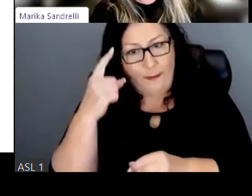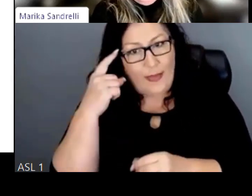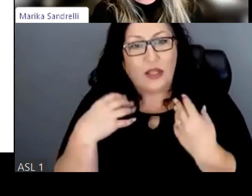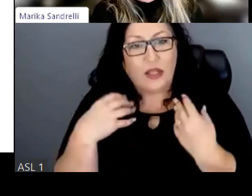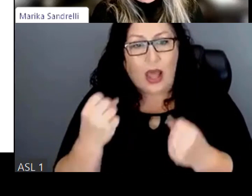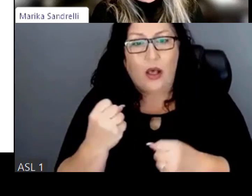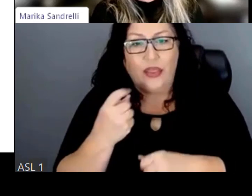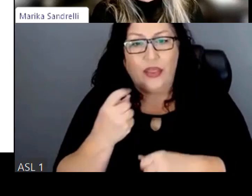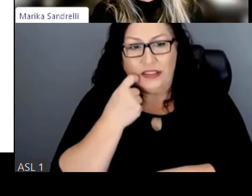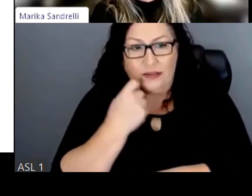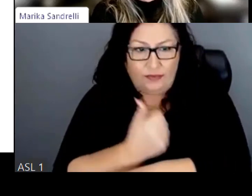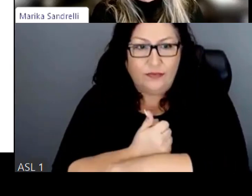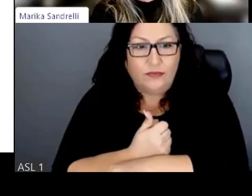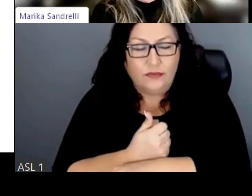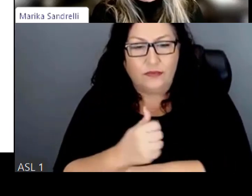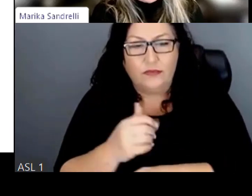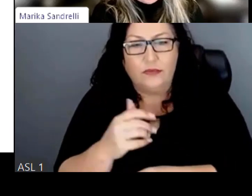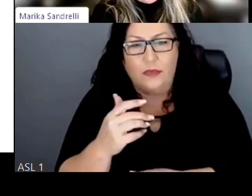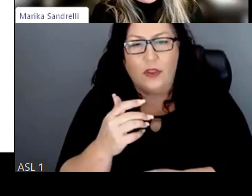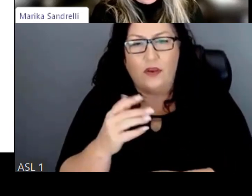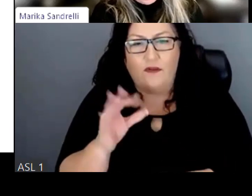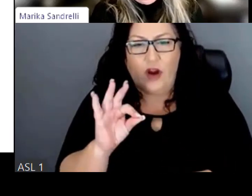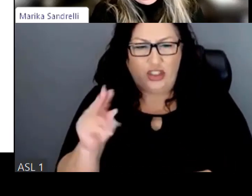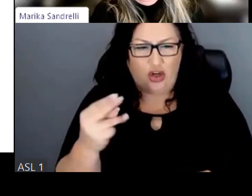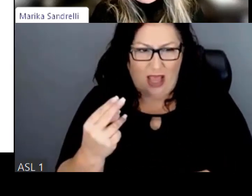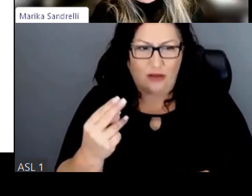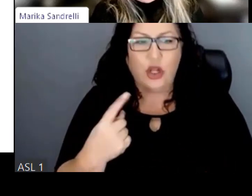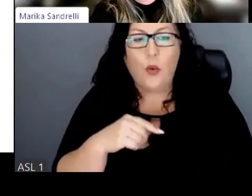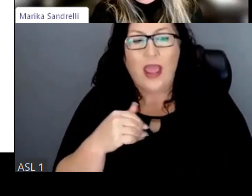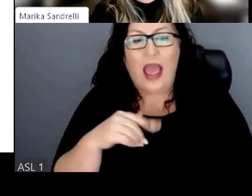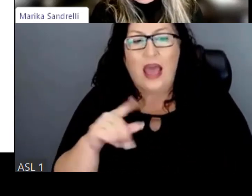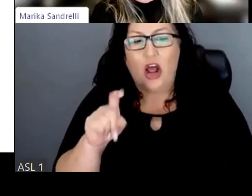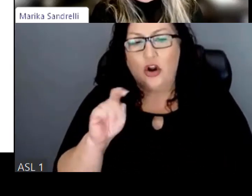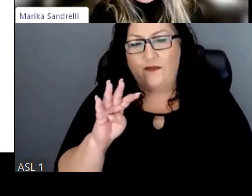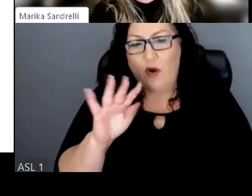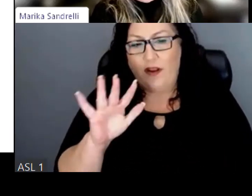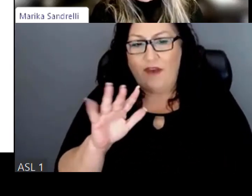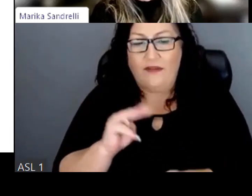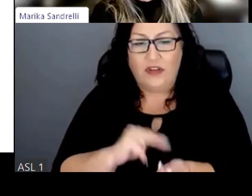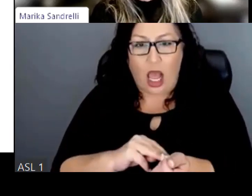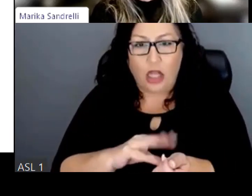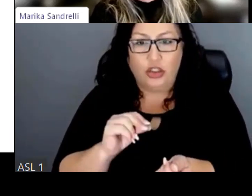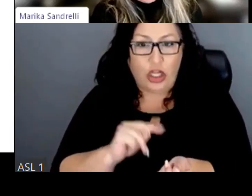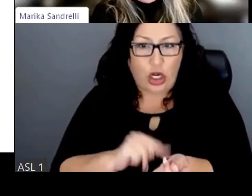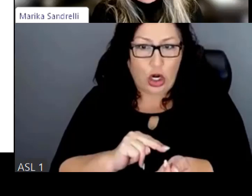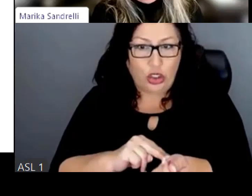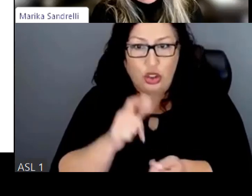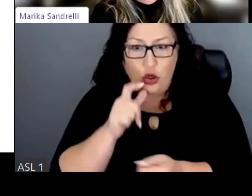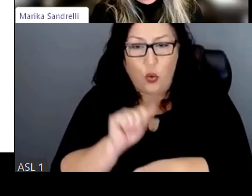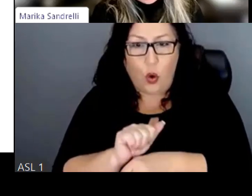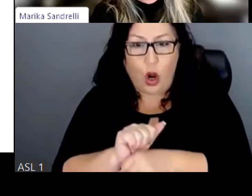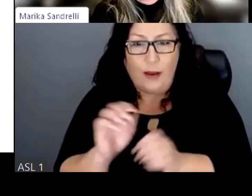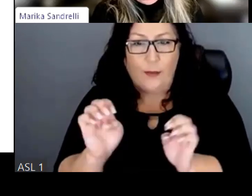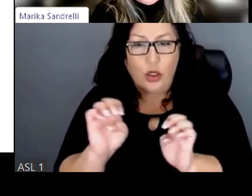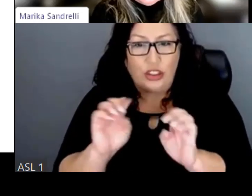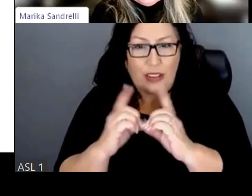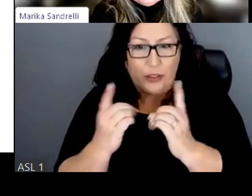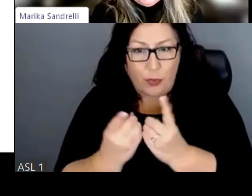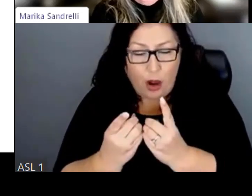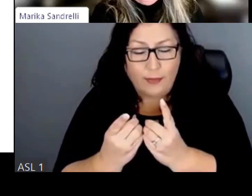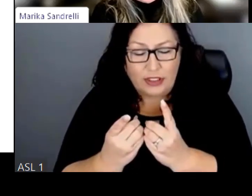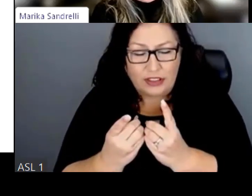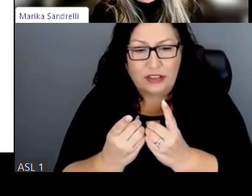in mental health and substance use services in Fraser Health. We had about 145 doctors and nurses who work in